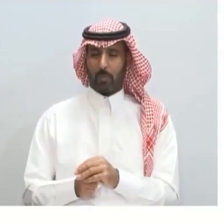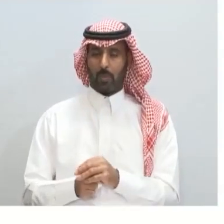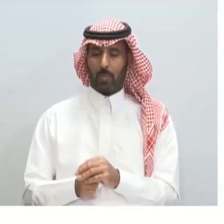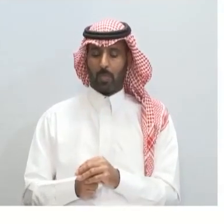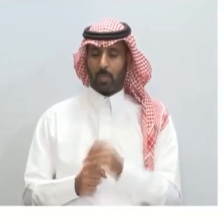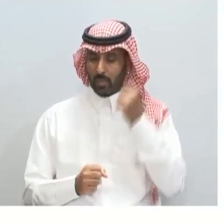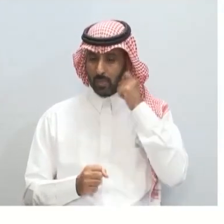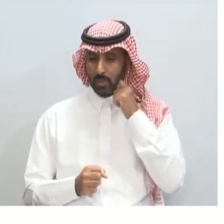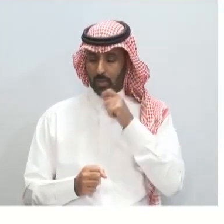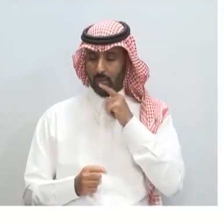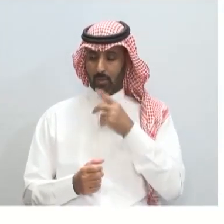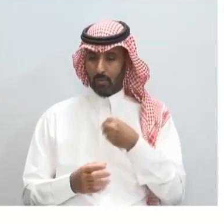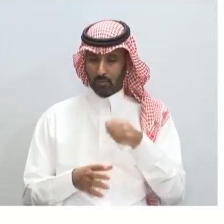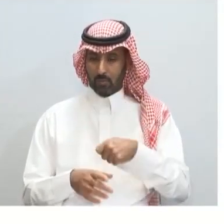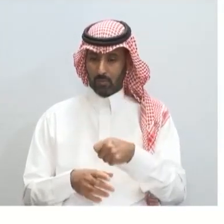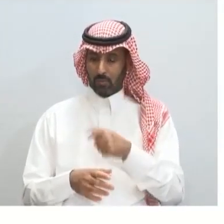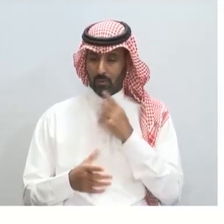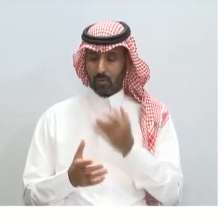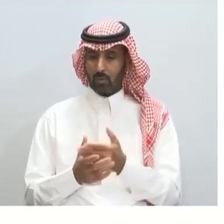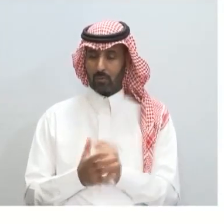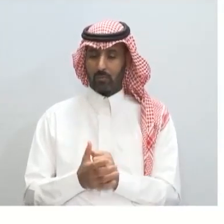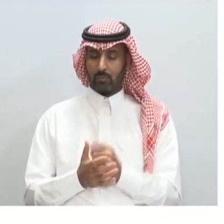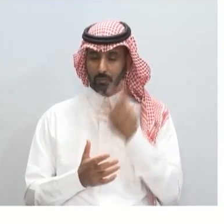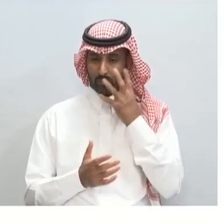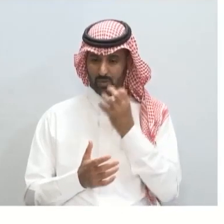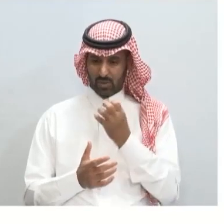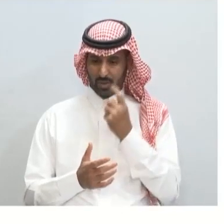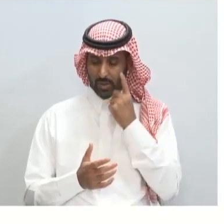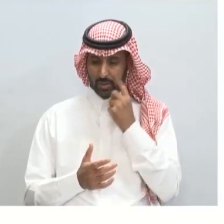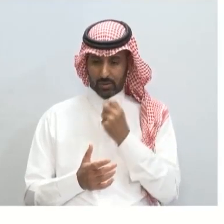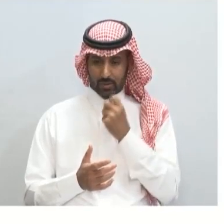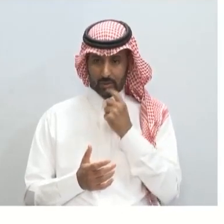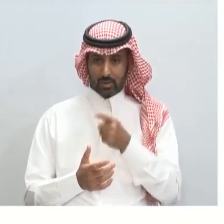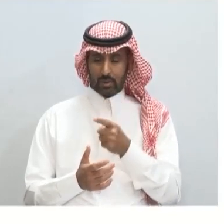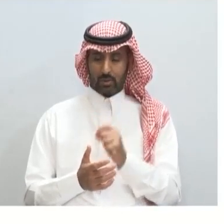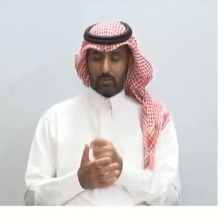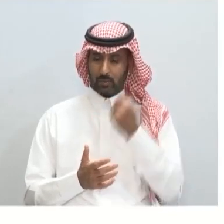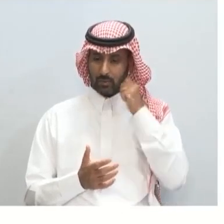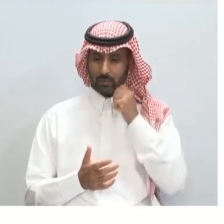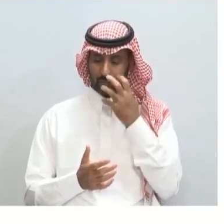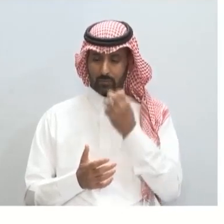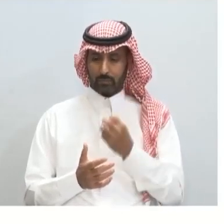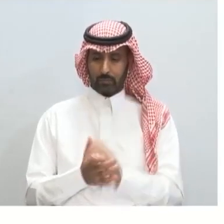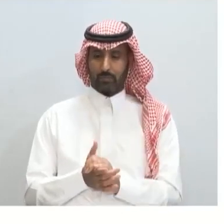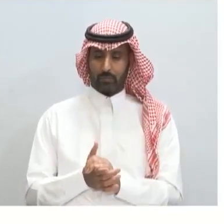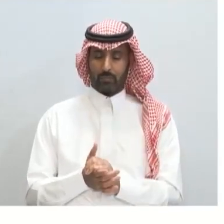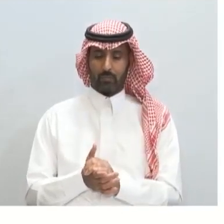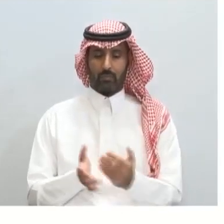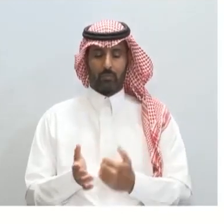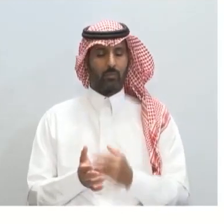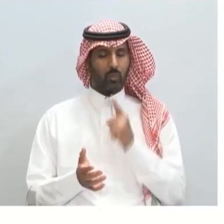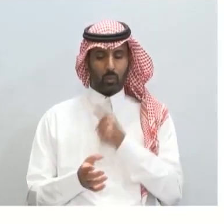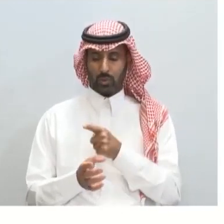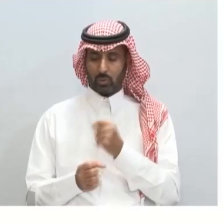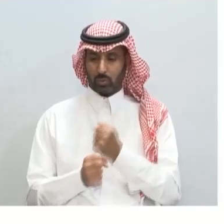her grandmother thinks that Sarah made the dessert but in the reality Sarah bought it from a store